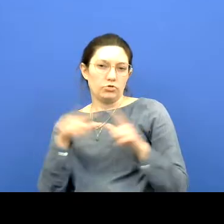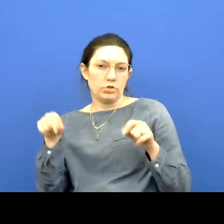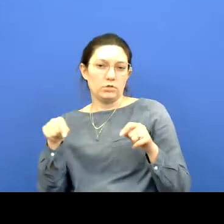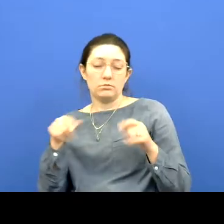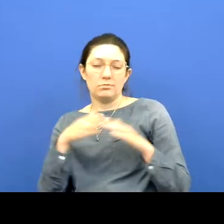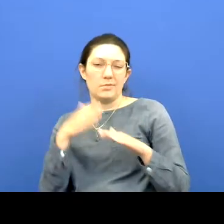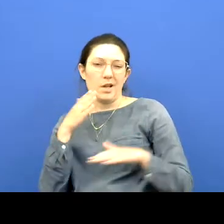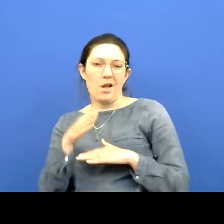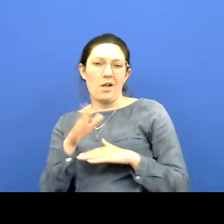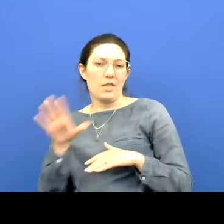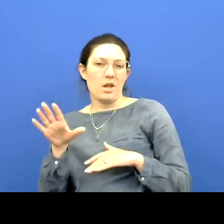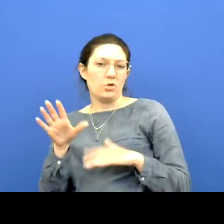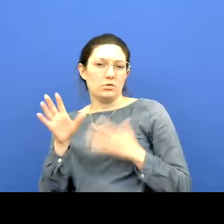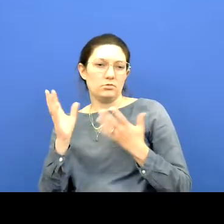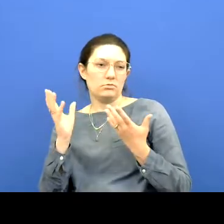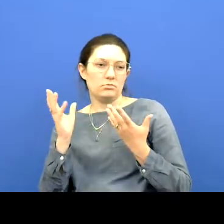their